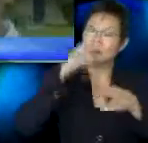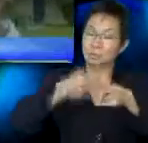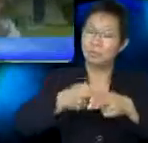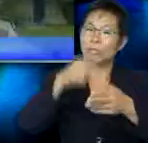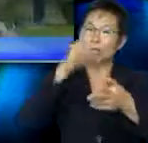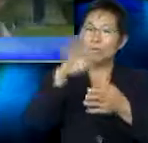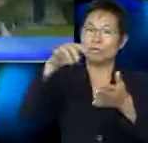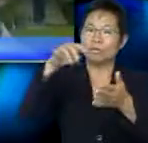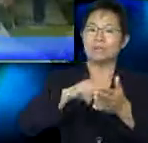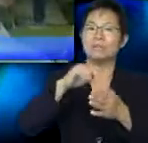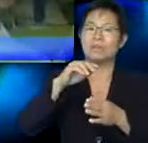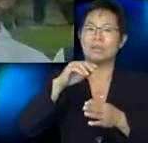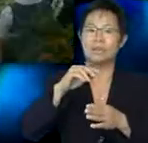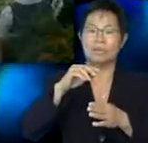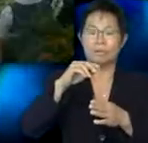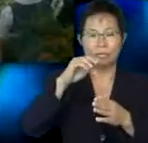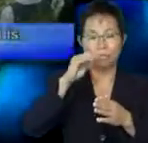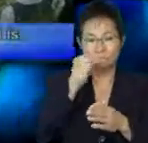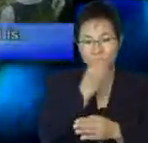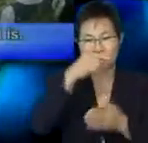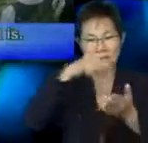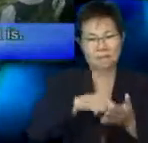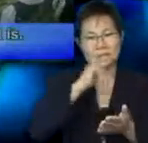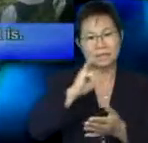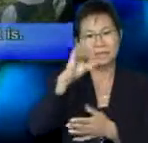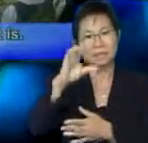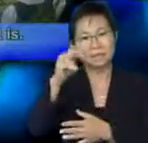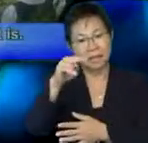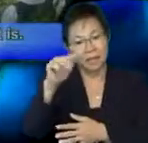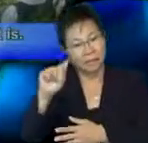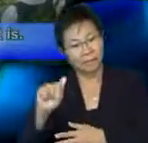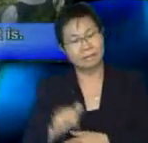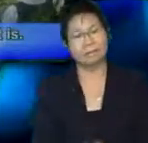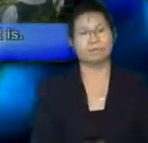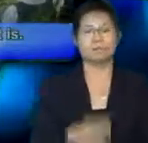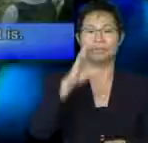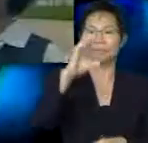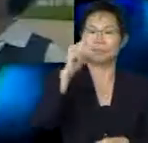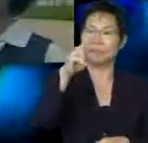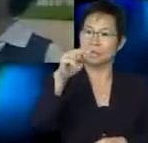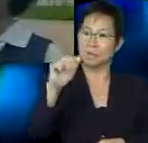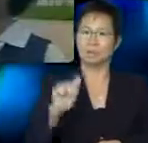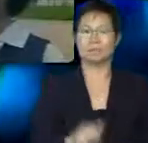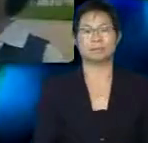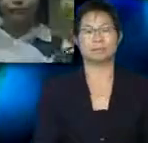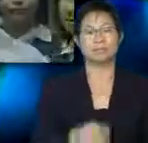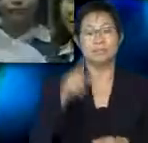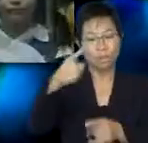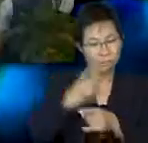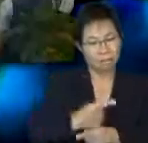flower? Is it a canna? Sir. Yes, you are right. It is. It is a canna.